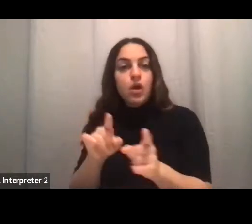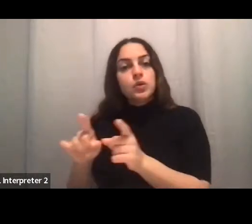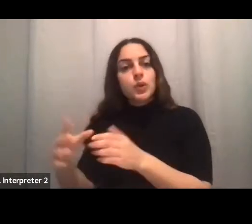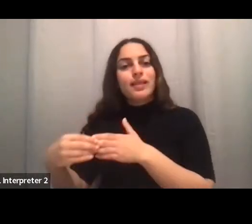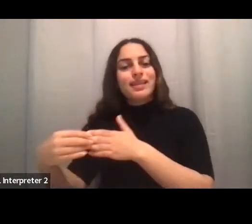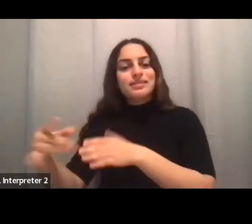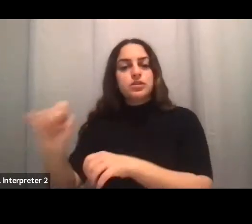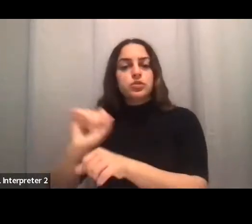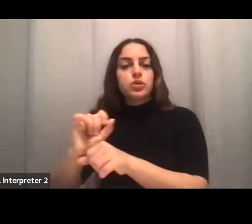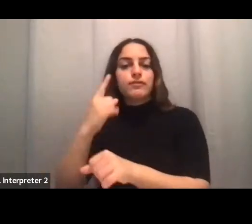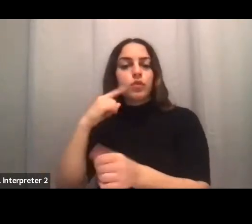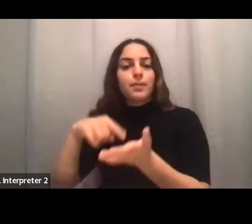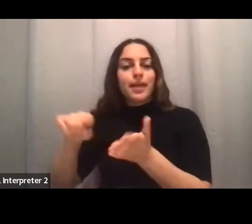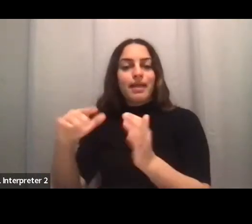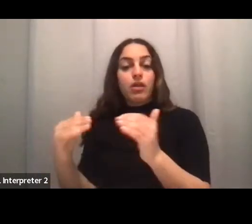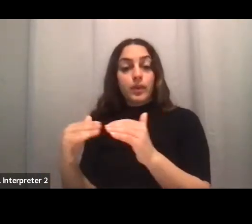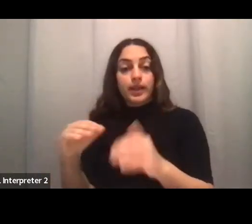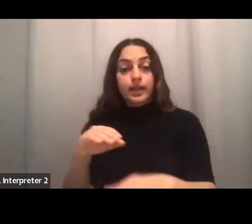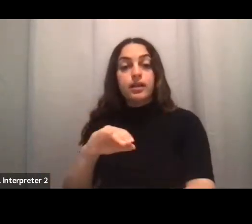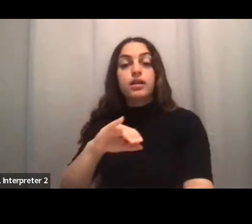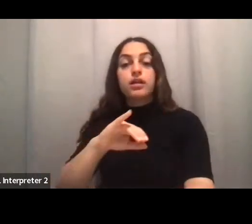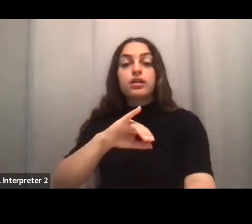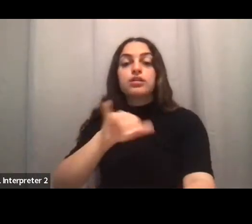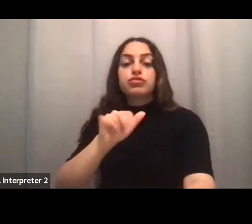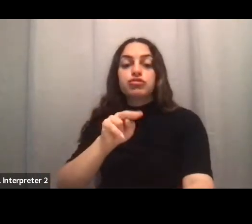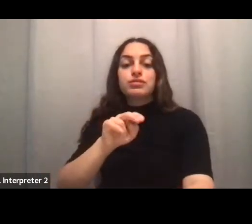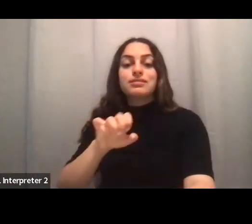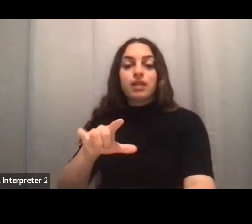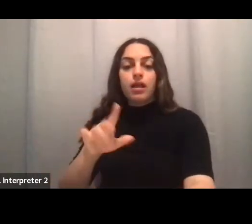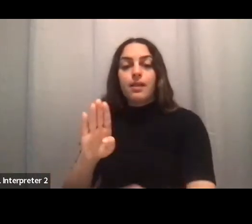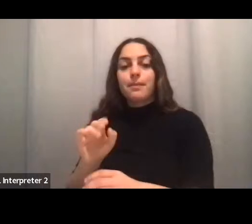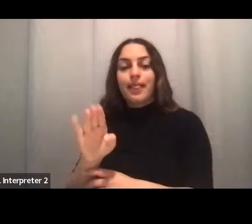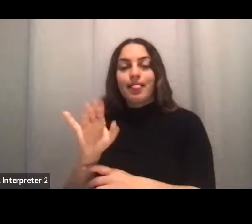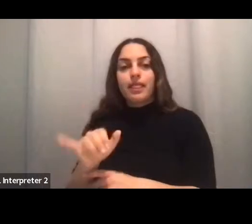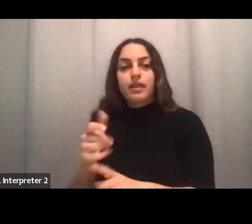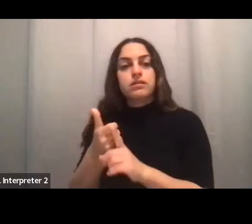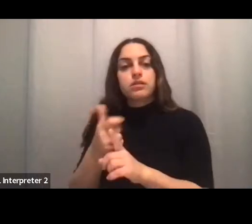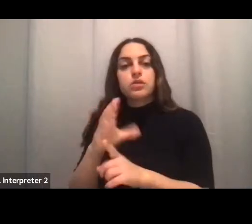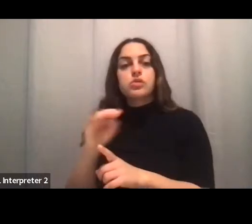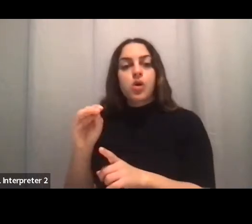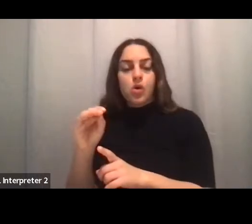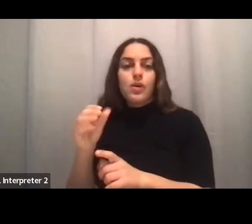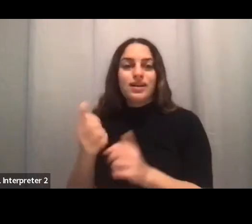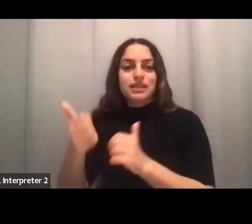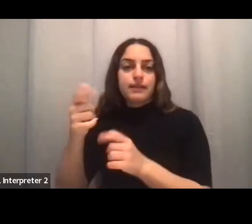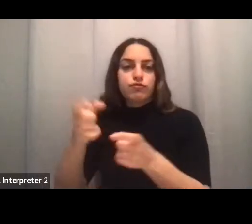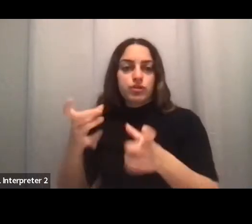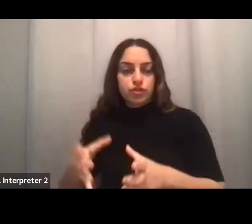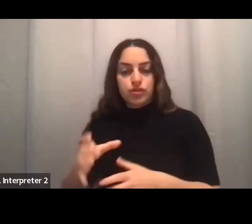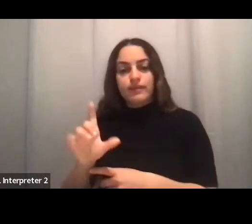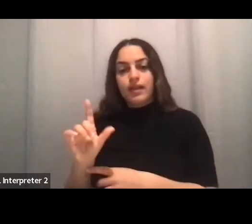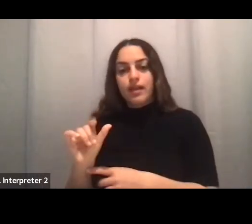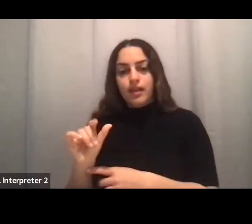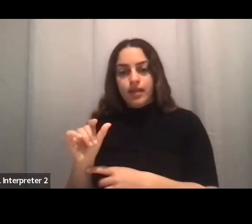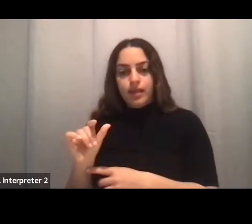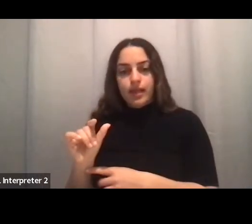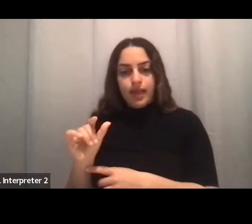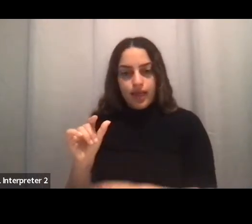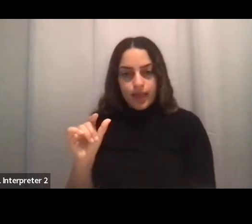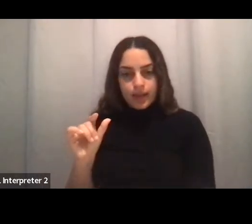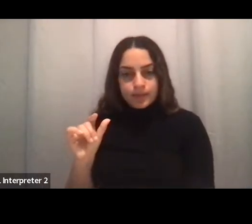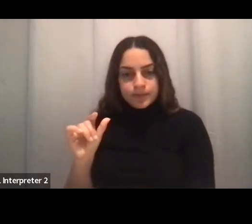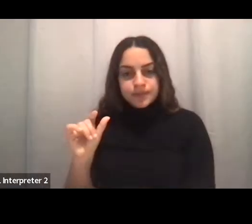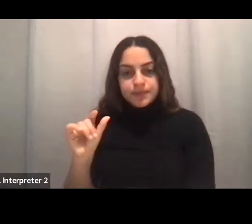on pay equity janelle bailey is the co-executive director of the los angeles black worker center which has def and they have